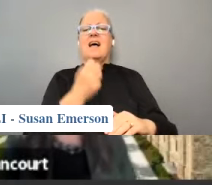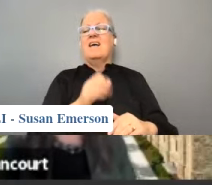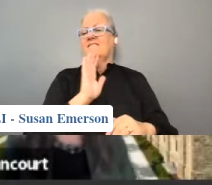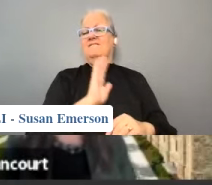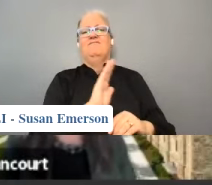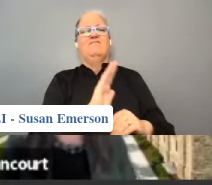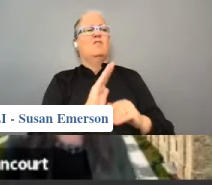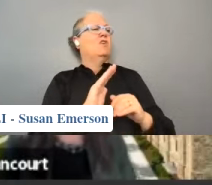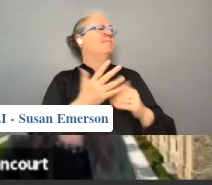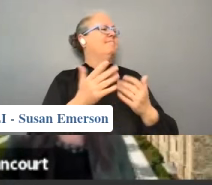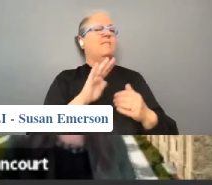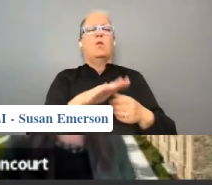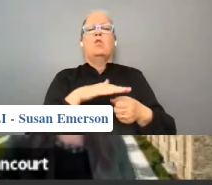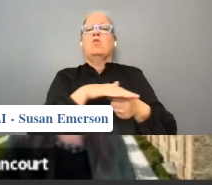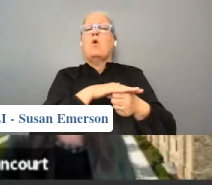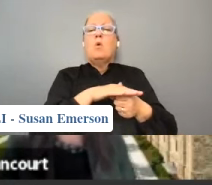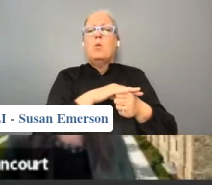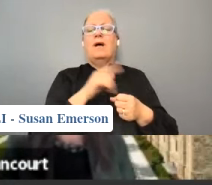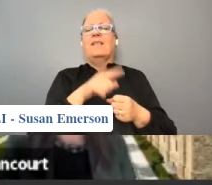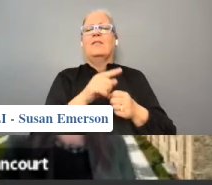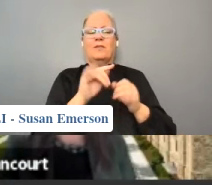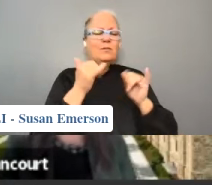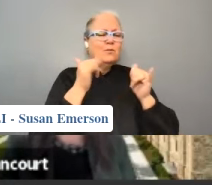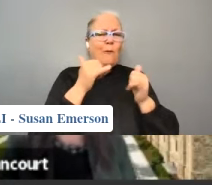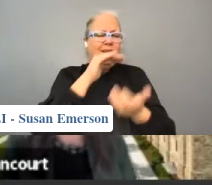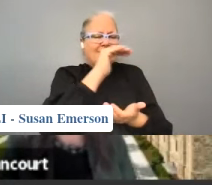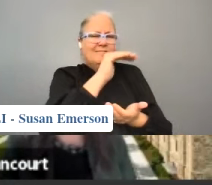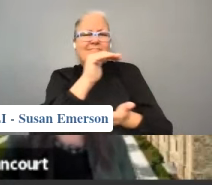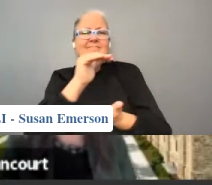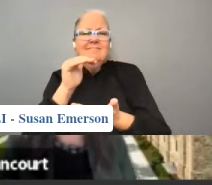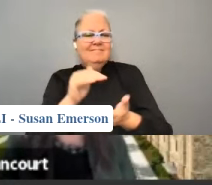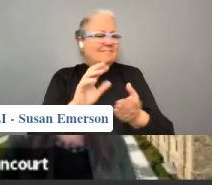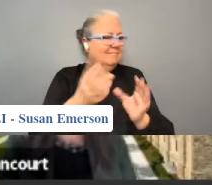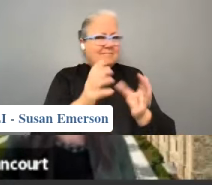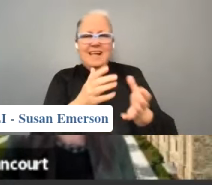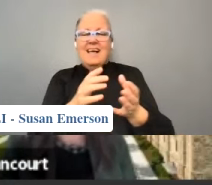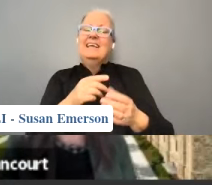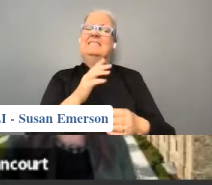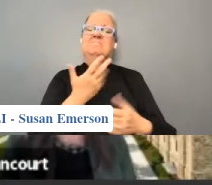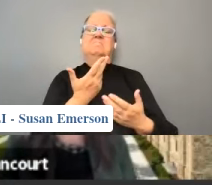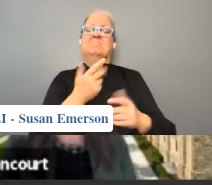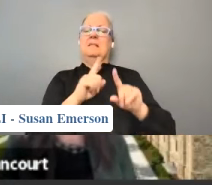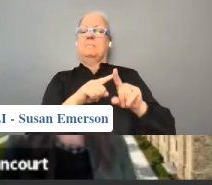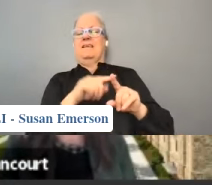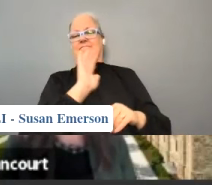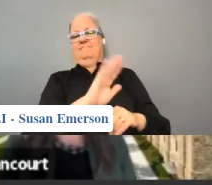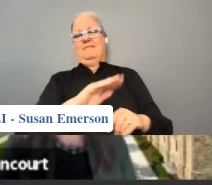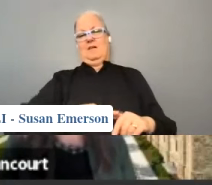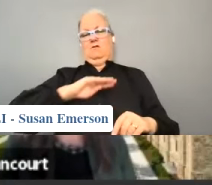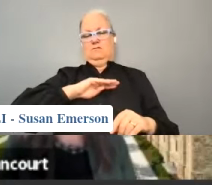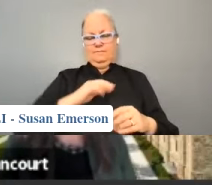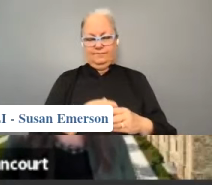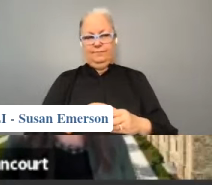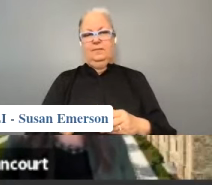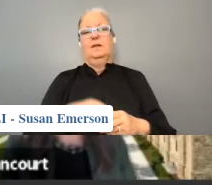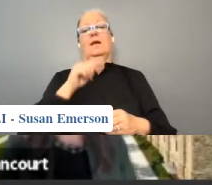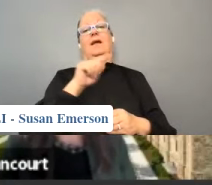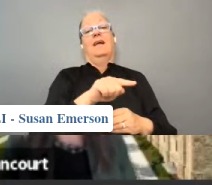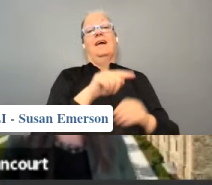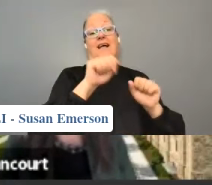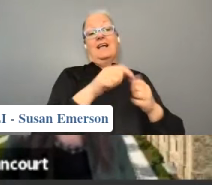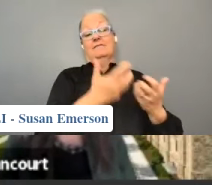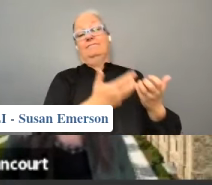resourced locally and iterated as the child develops, depending on the age of the child. And this intervention is meant to be complementary to other